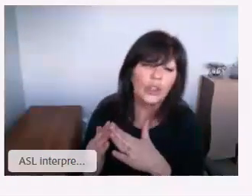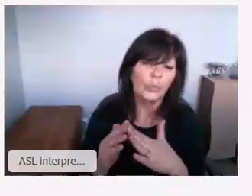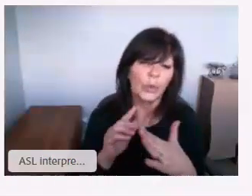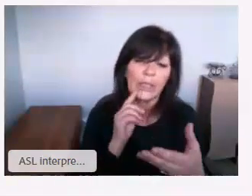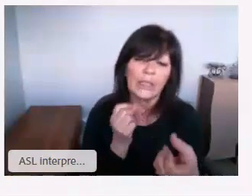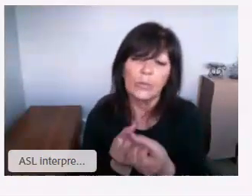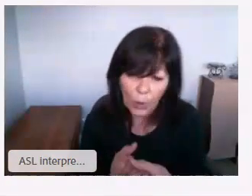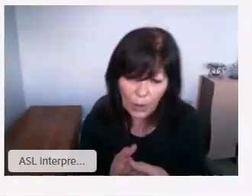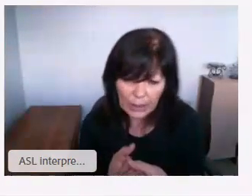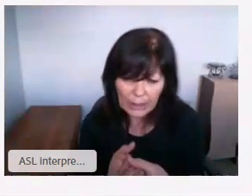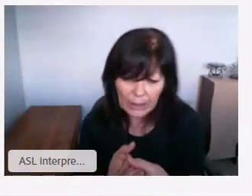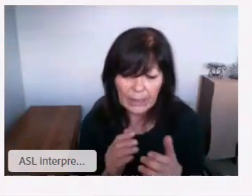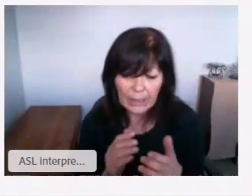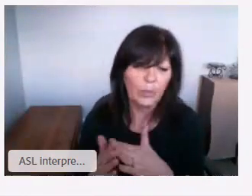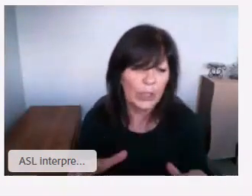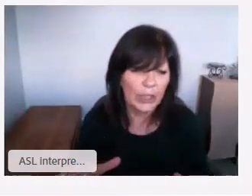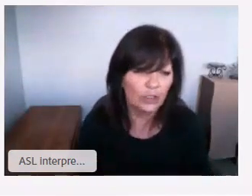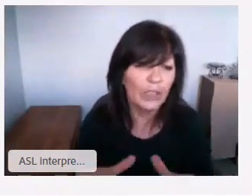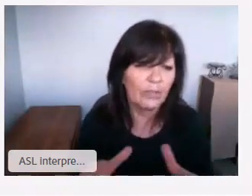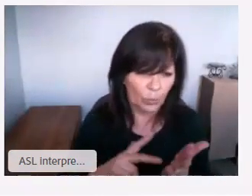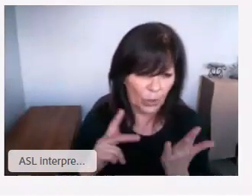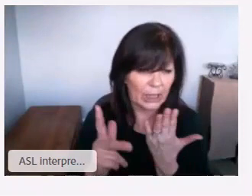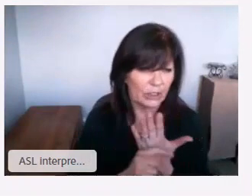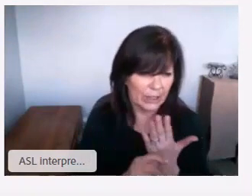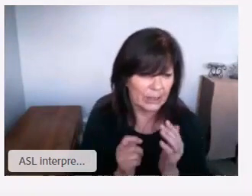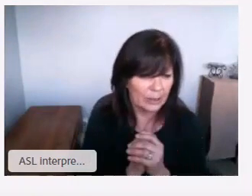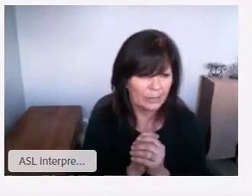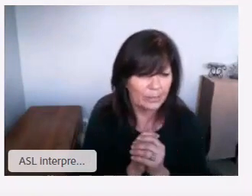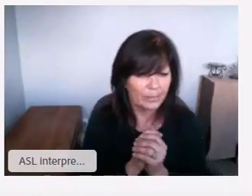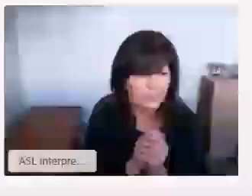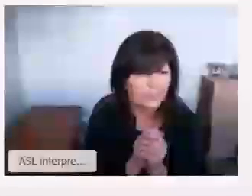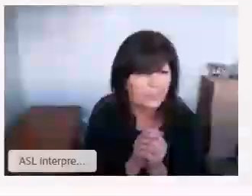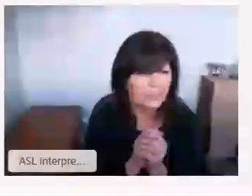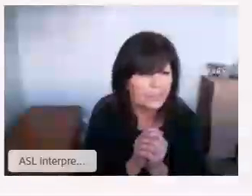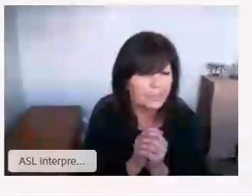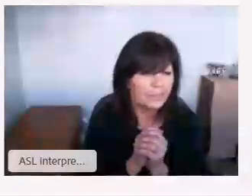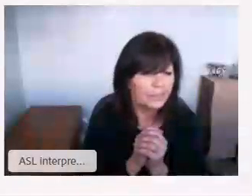and community-driven project. Advance the next slide, please.